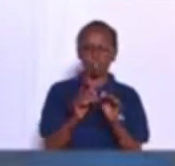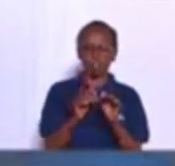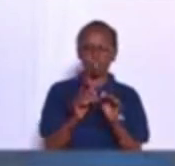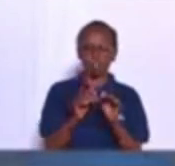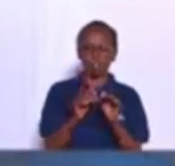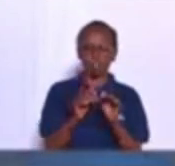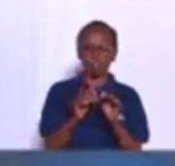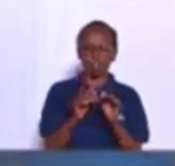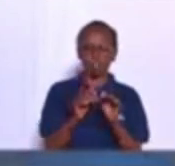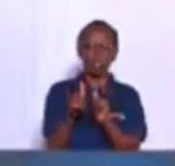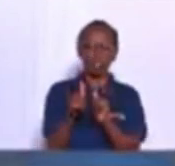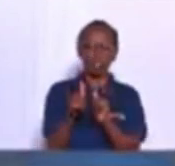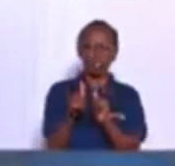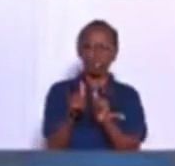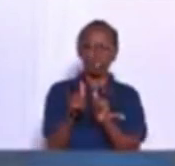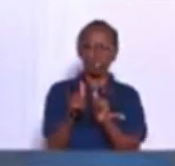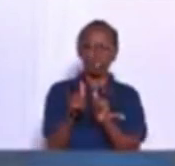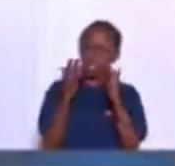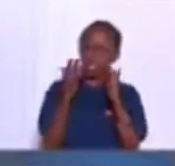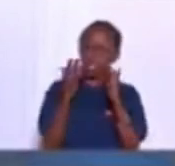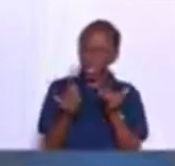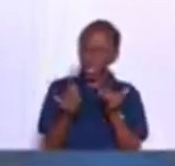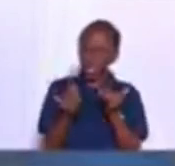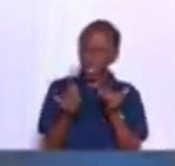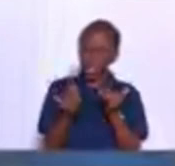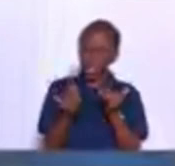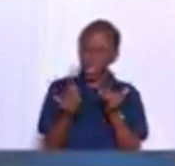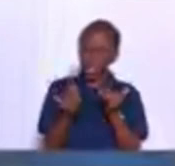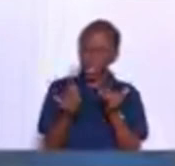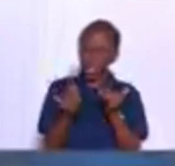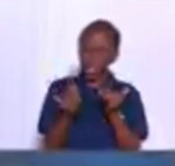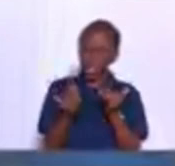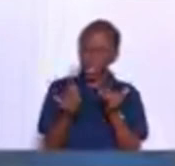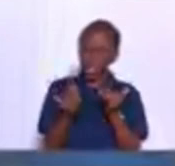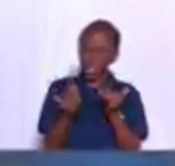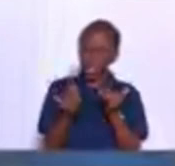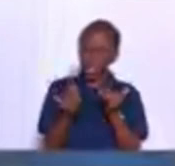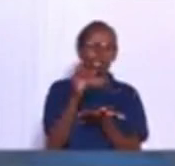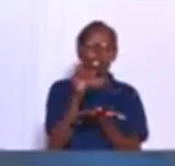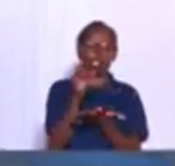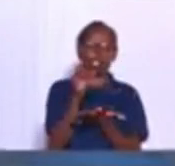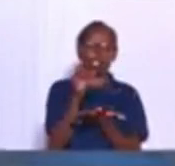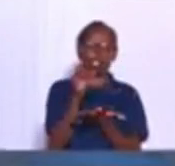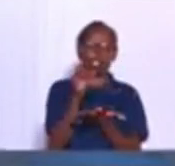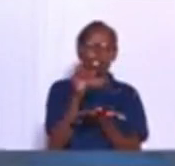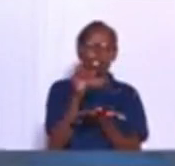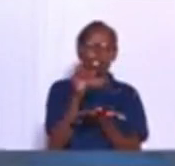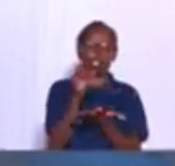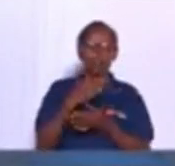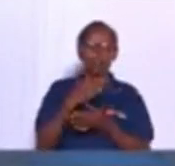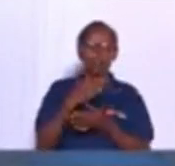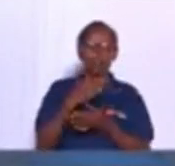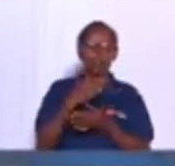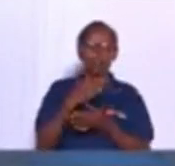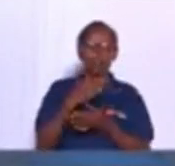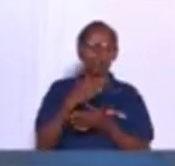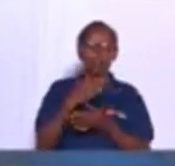we pray that at this very moment, your Holy Spirit would impress his heart